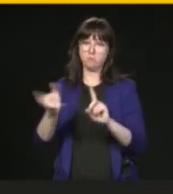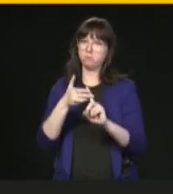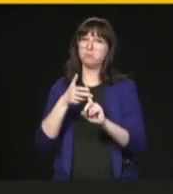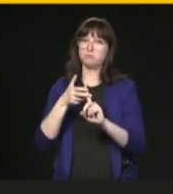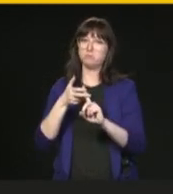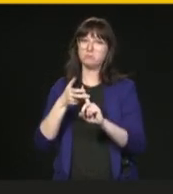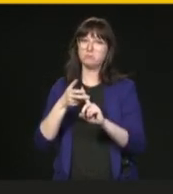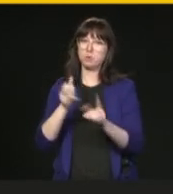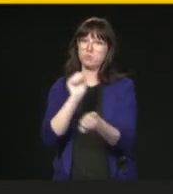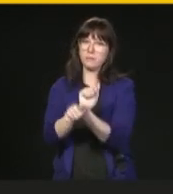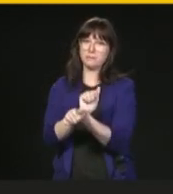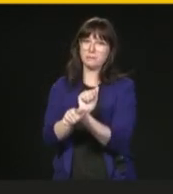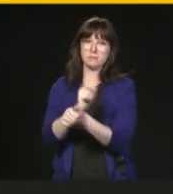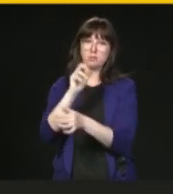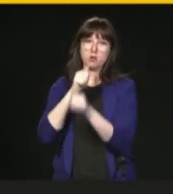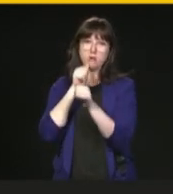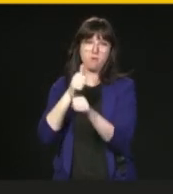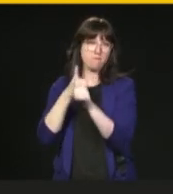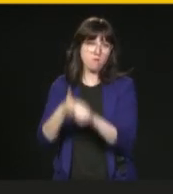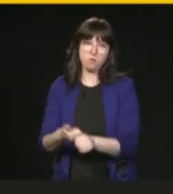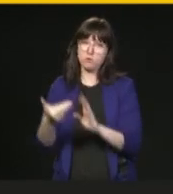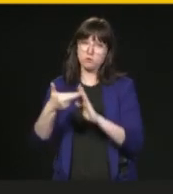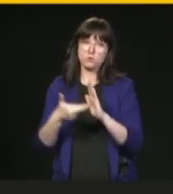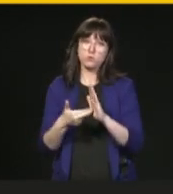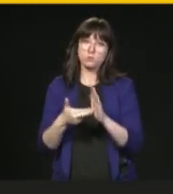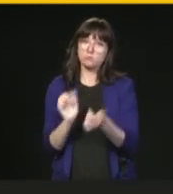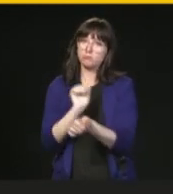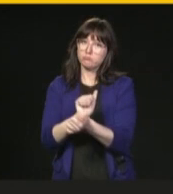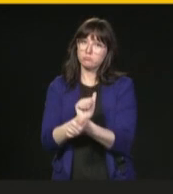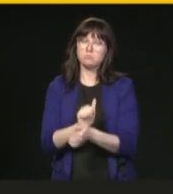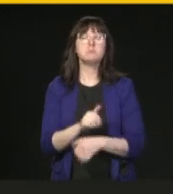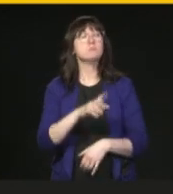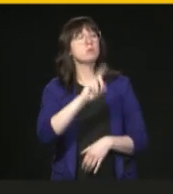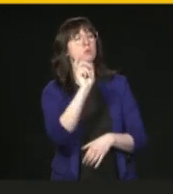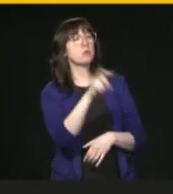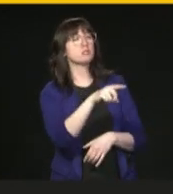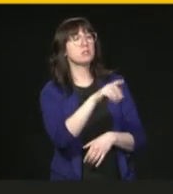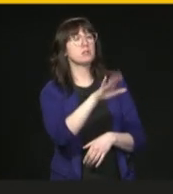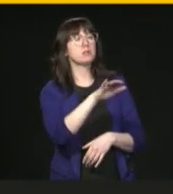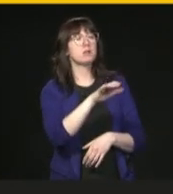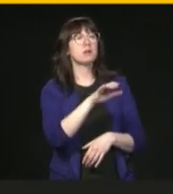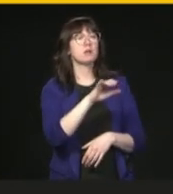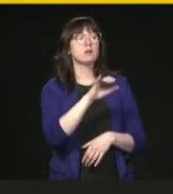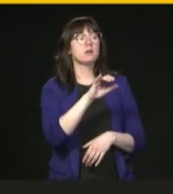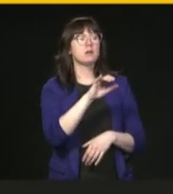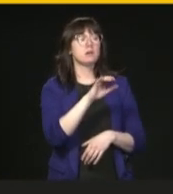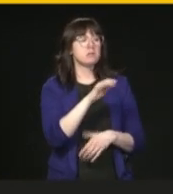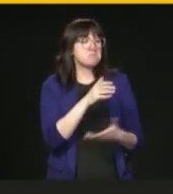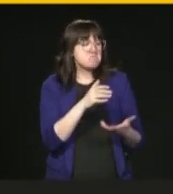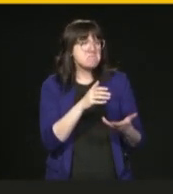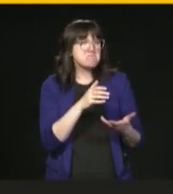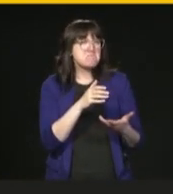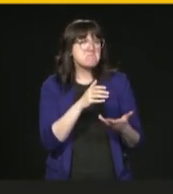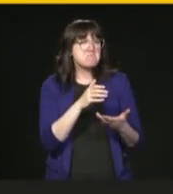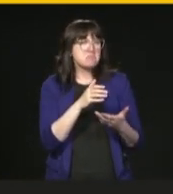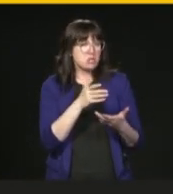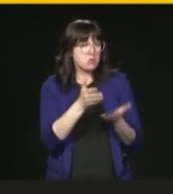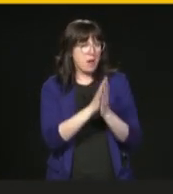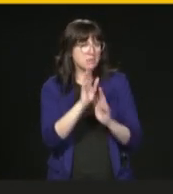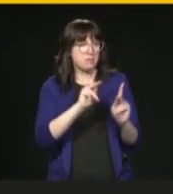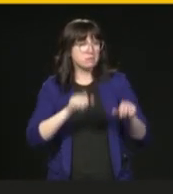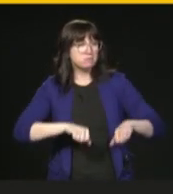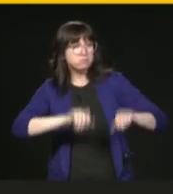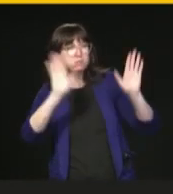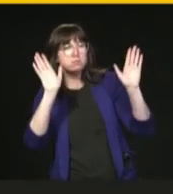and have been arrested for not following those recommendations. Radio-Canada, you're asking Canadians to